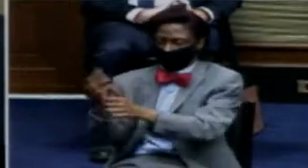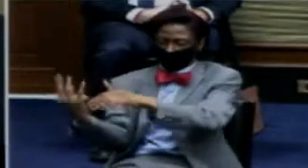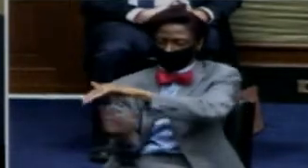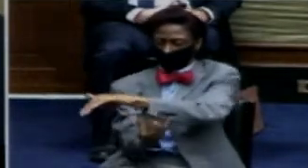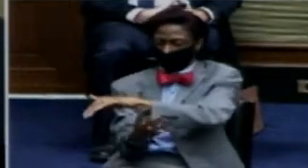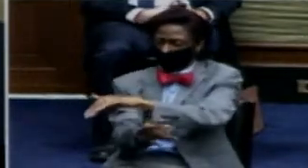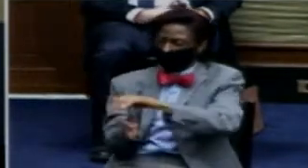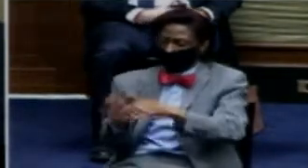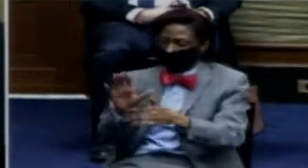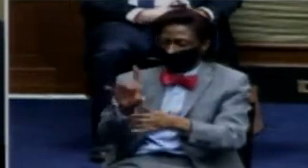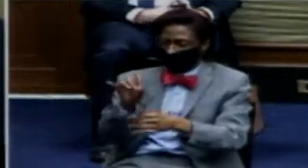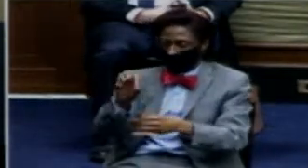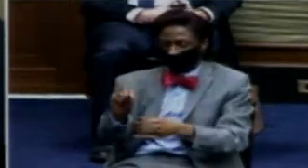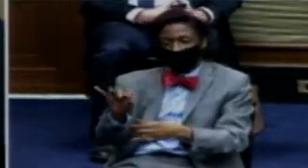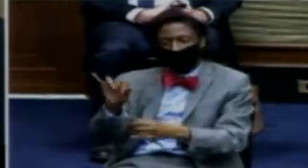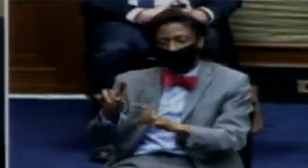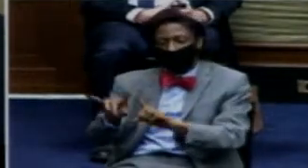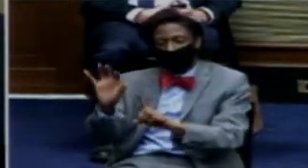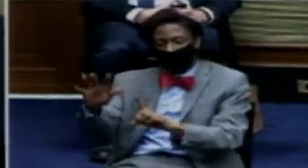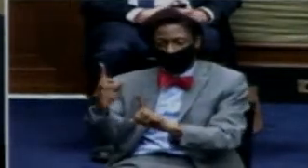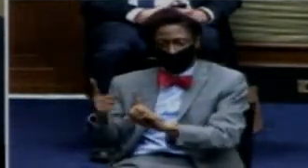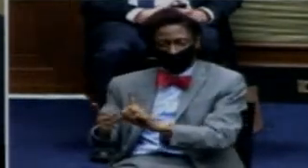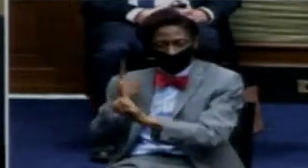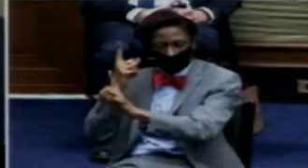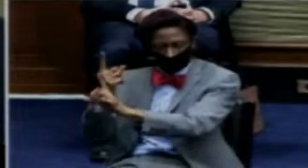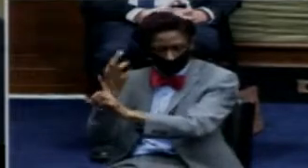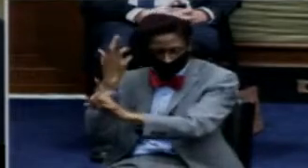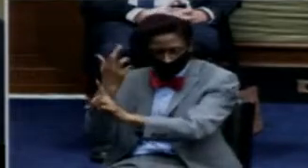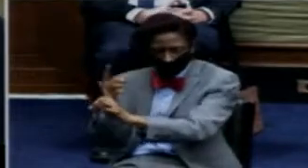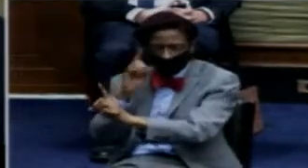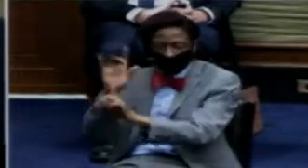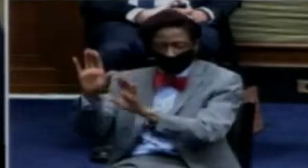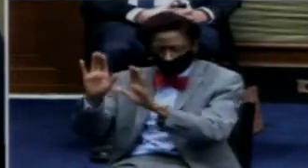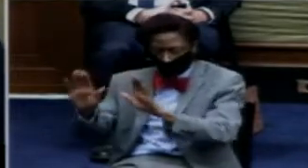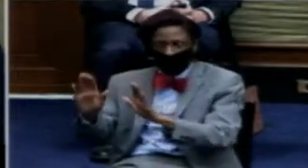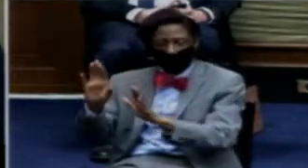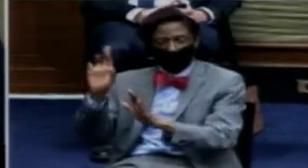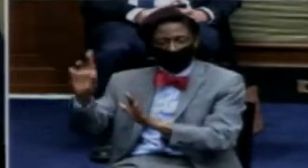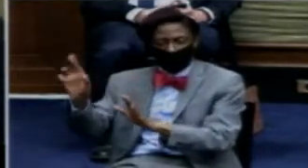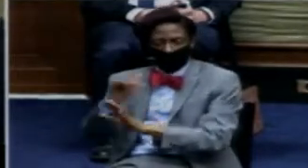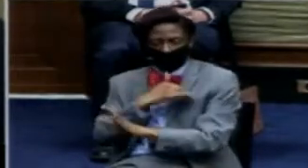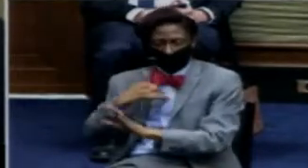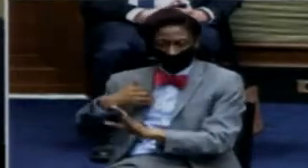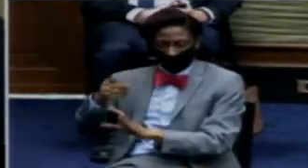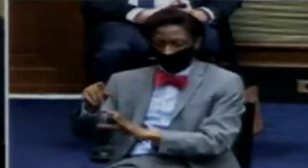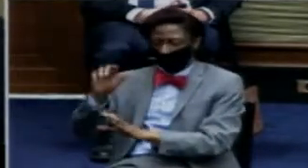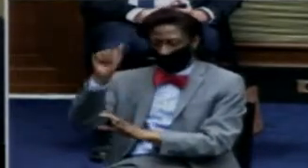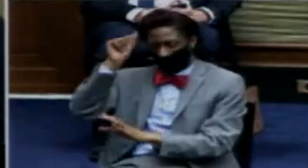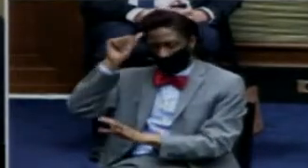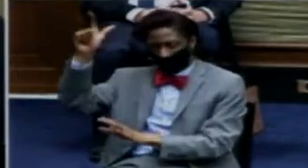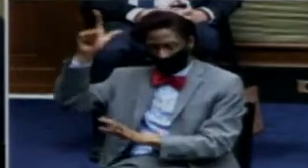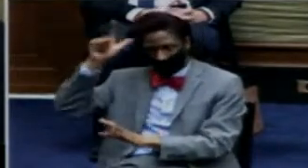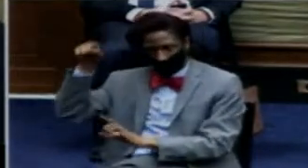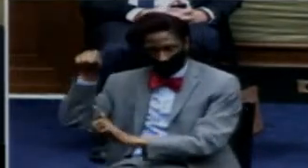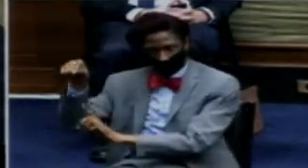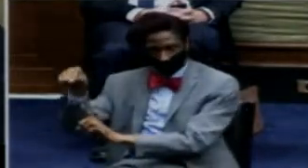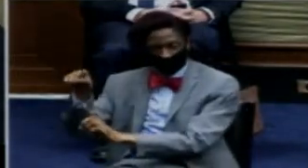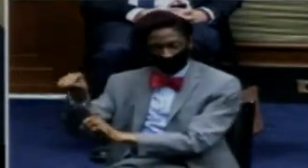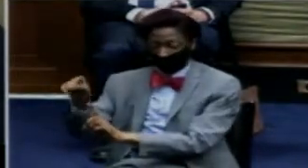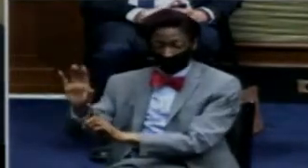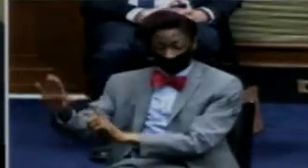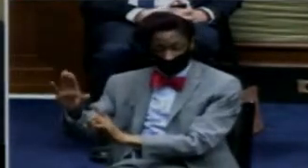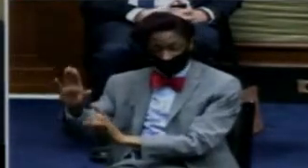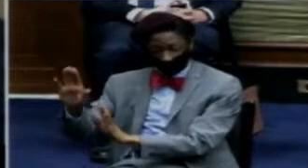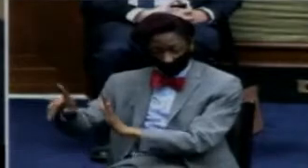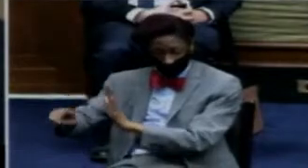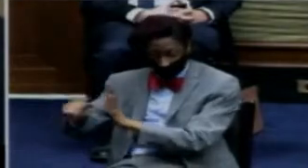main political agenda of a great Republican member of the House of Representatives named Abraham Lincoln, who spent his time in